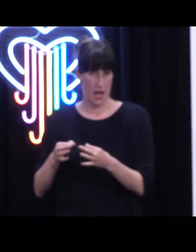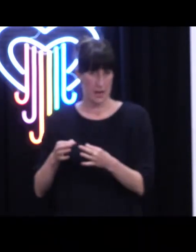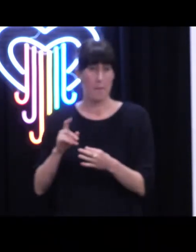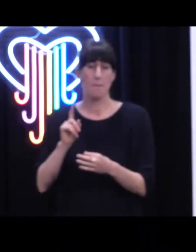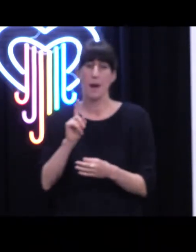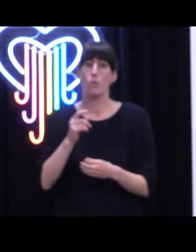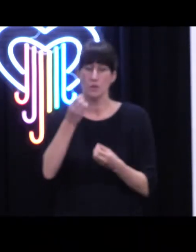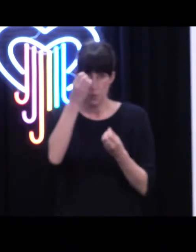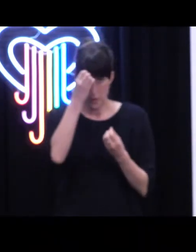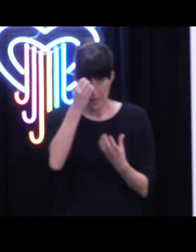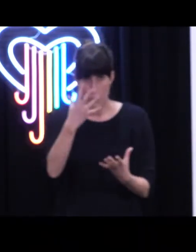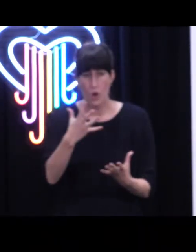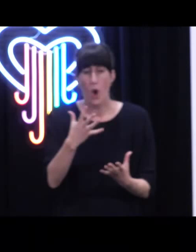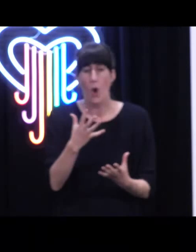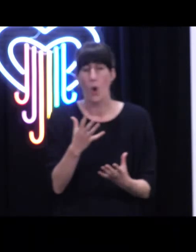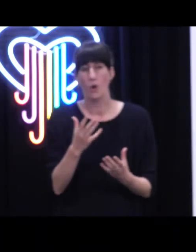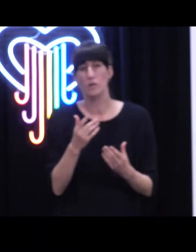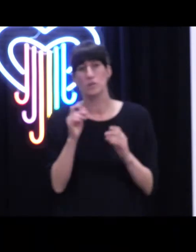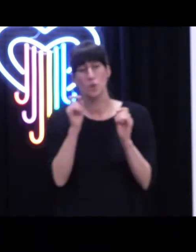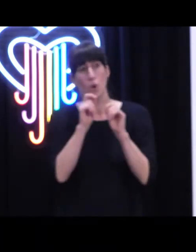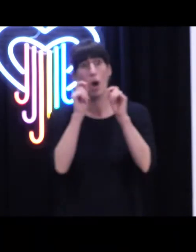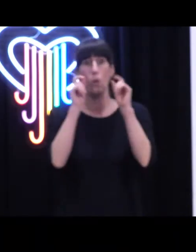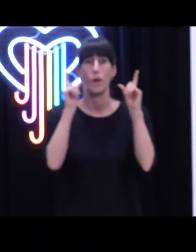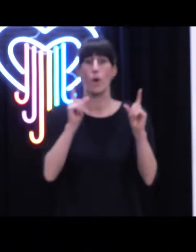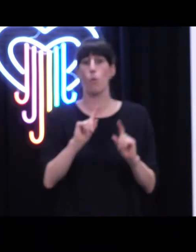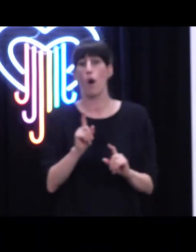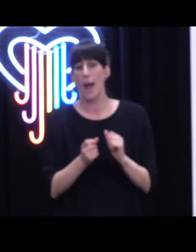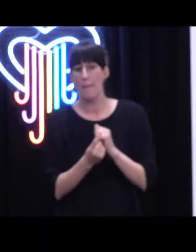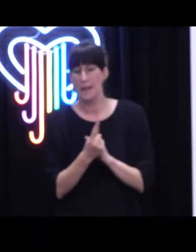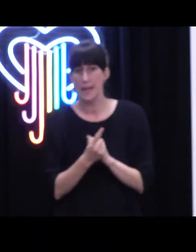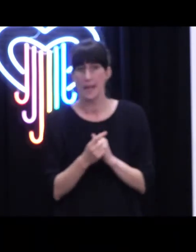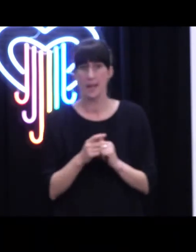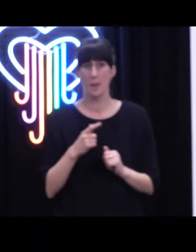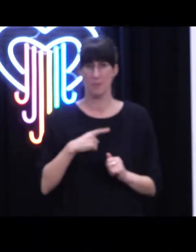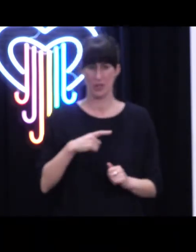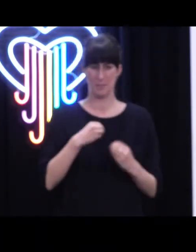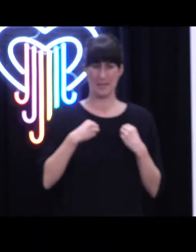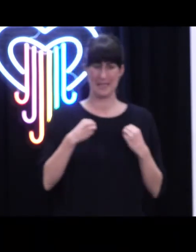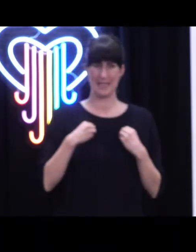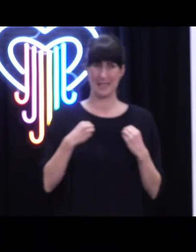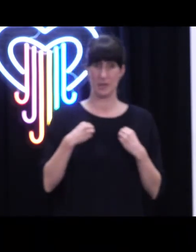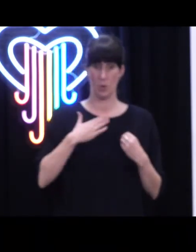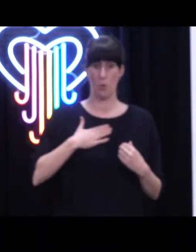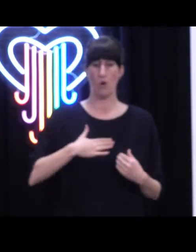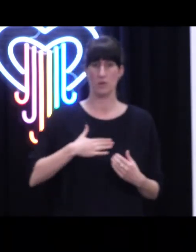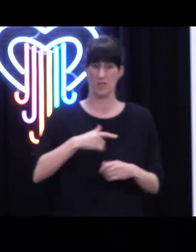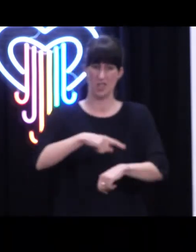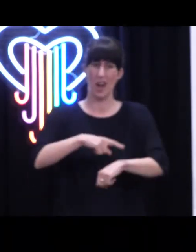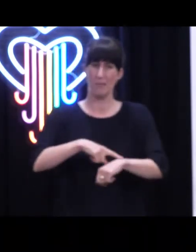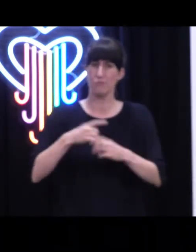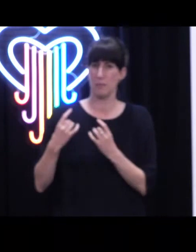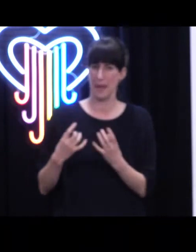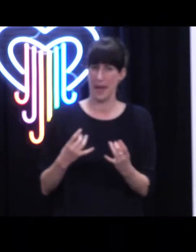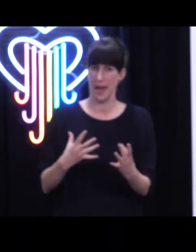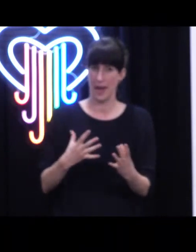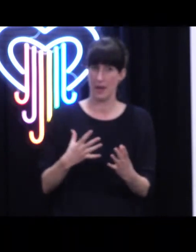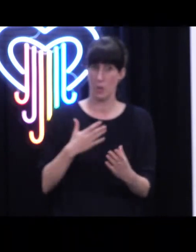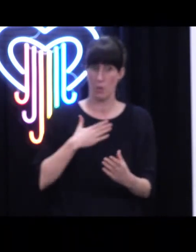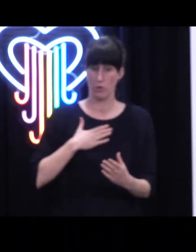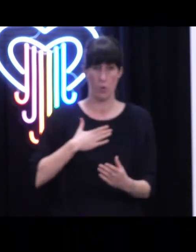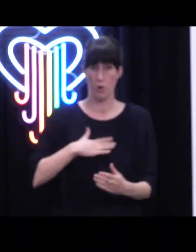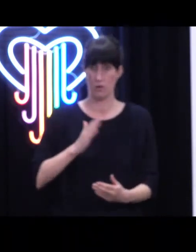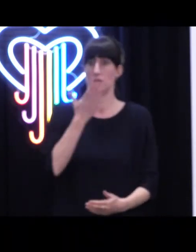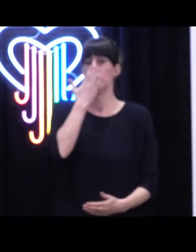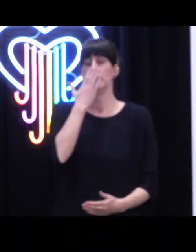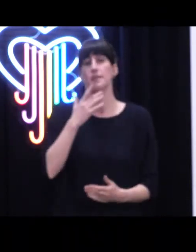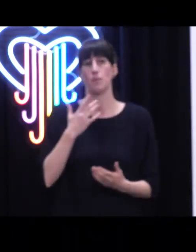travel. Businesses have rightly been asking if we can give signals in order for them to best prepare. What is clear from our